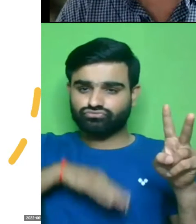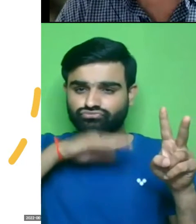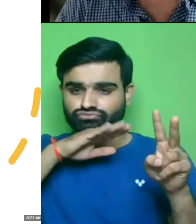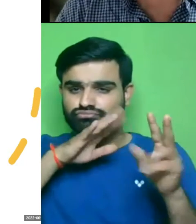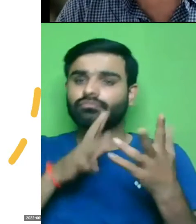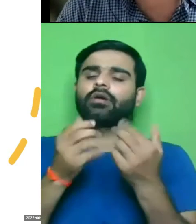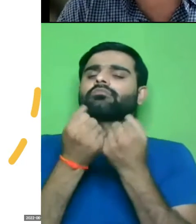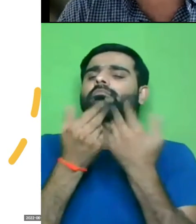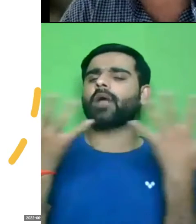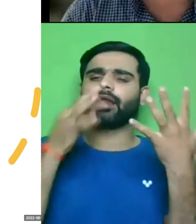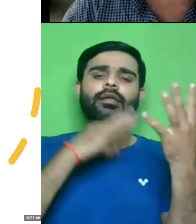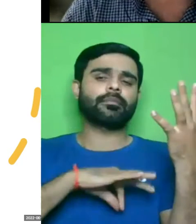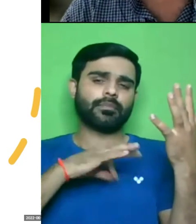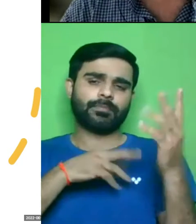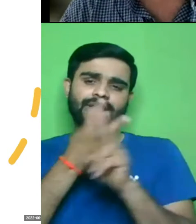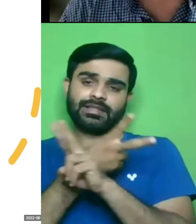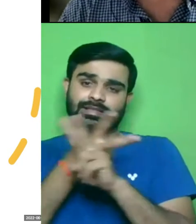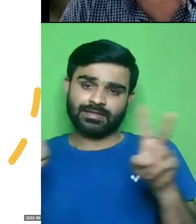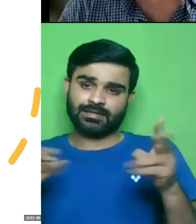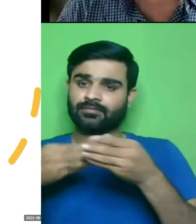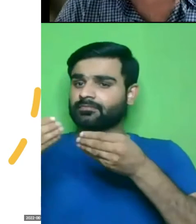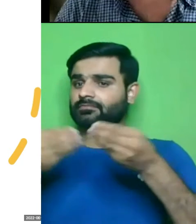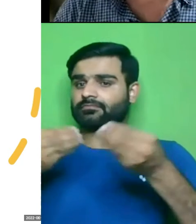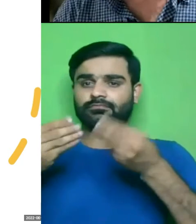others. I doubt it would be too much, given how